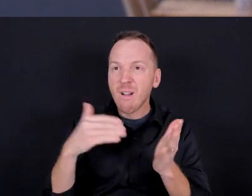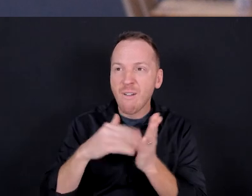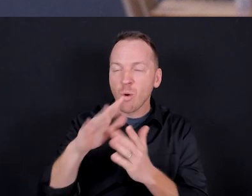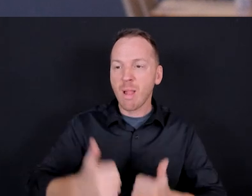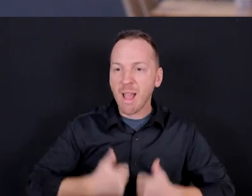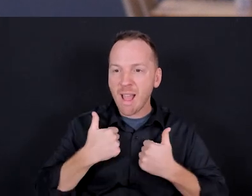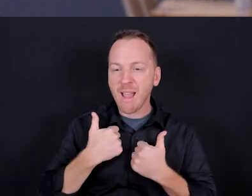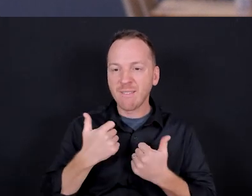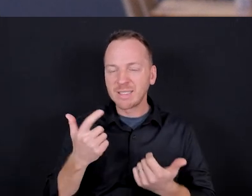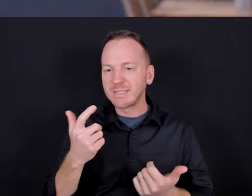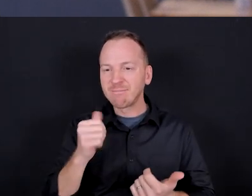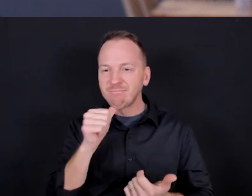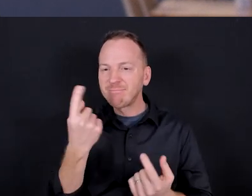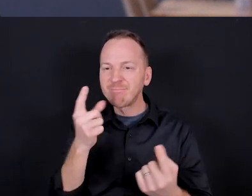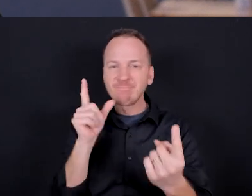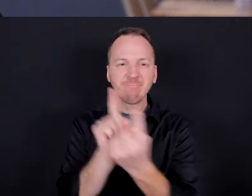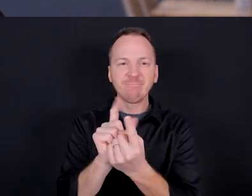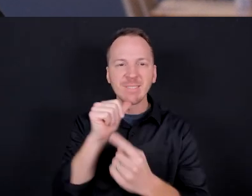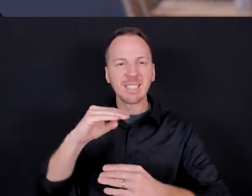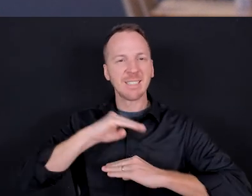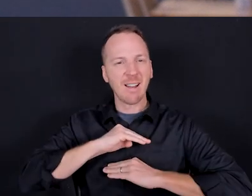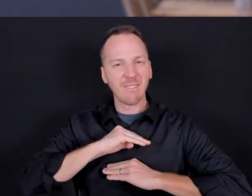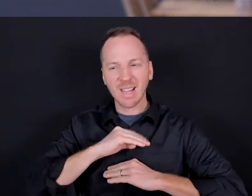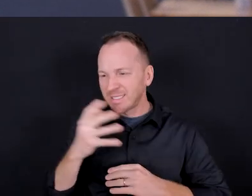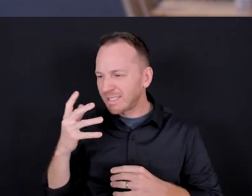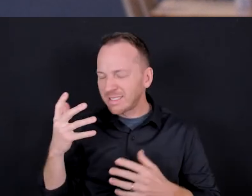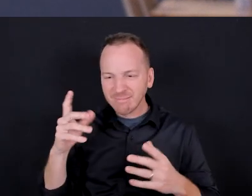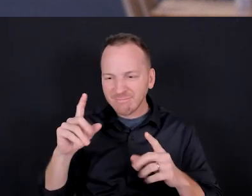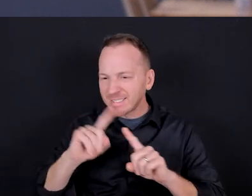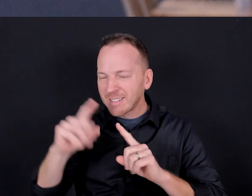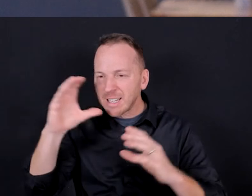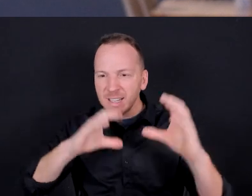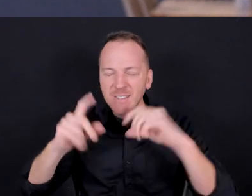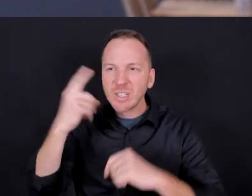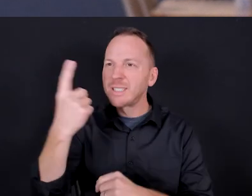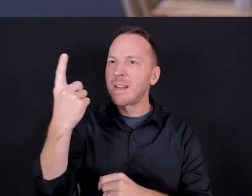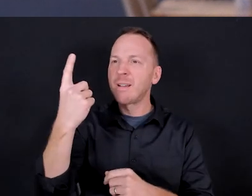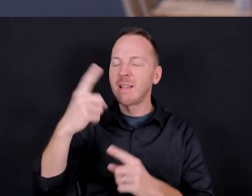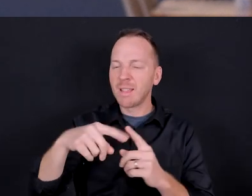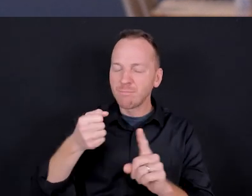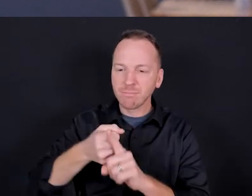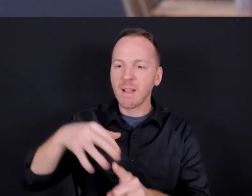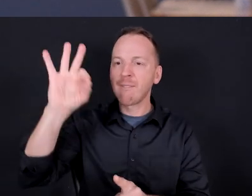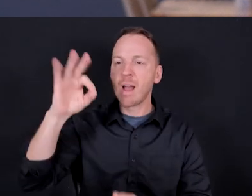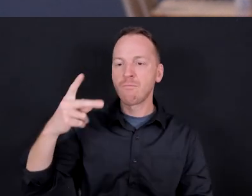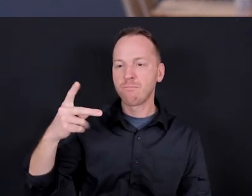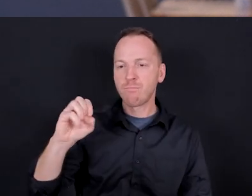life dissatisfied with the pearls of lesser quality. And then you found the pearl